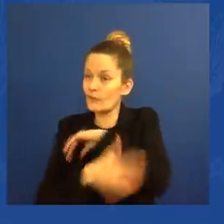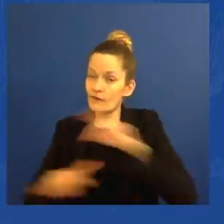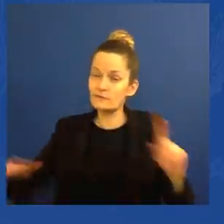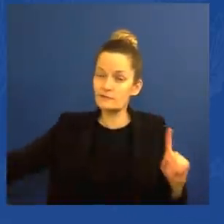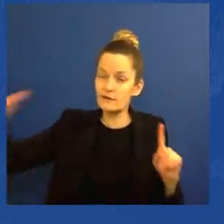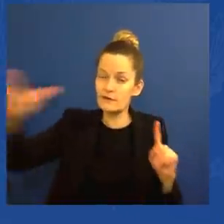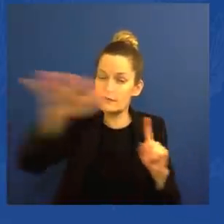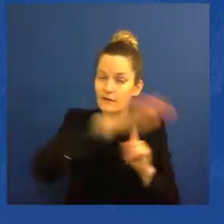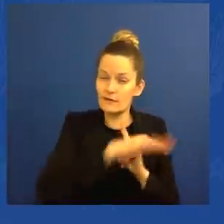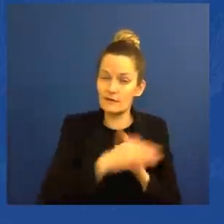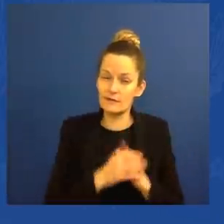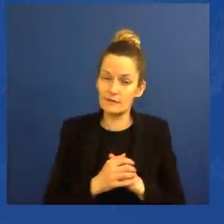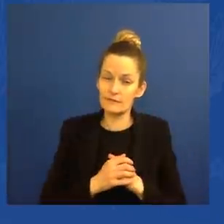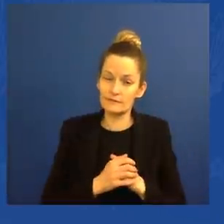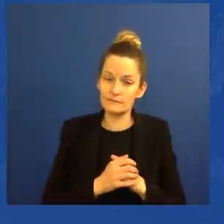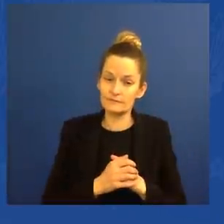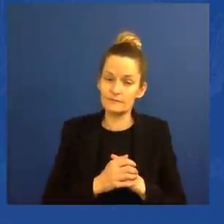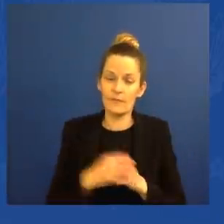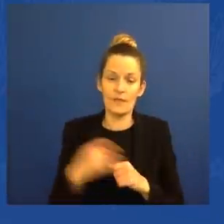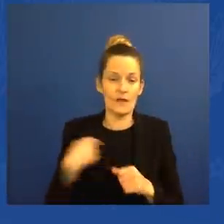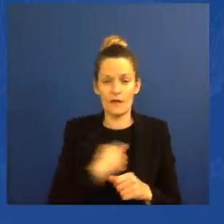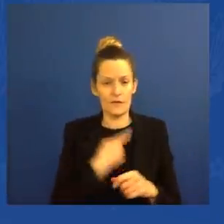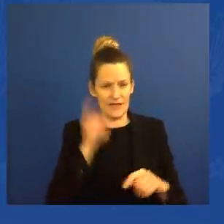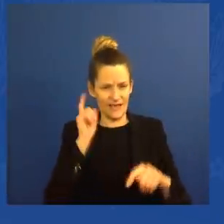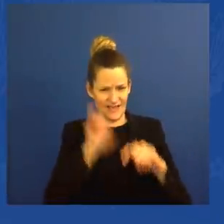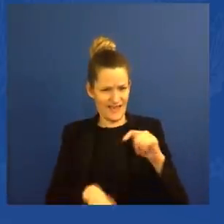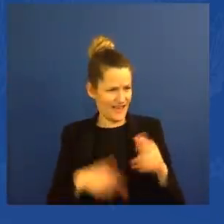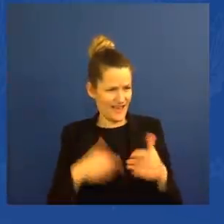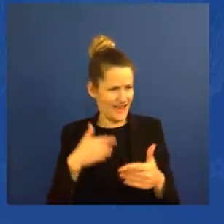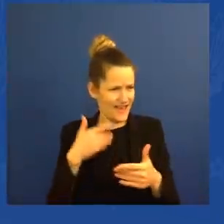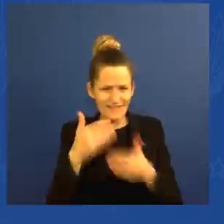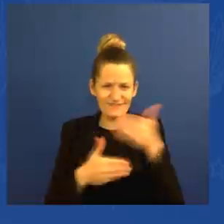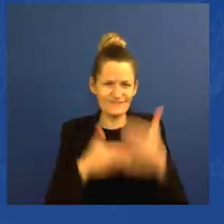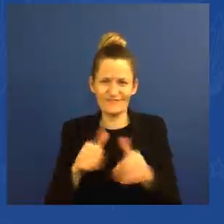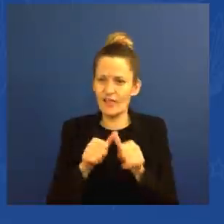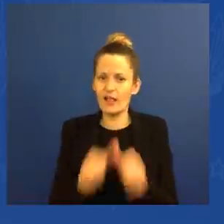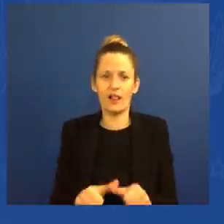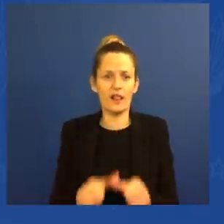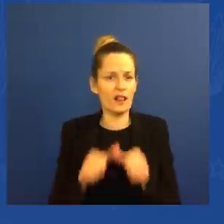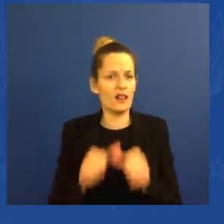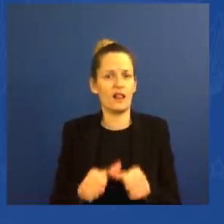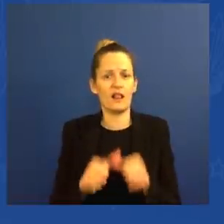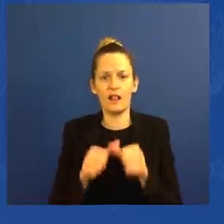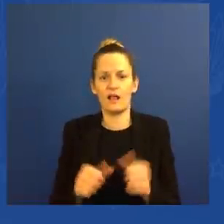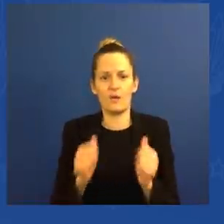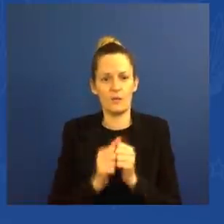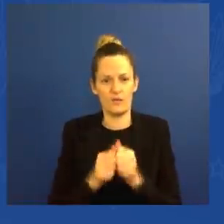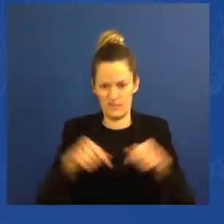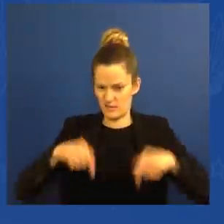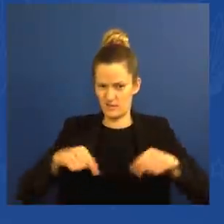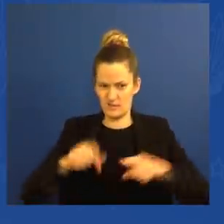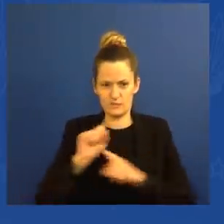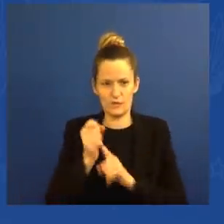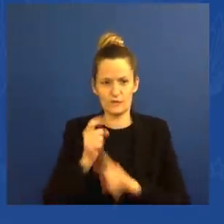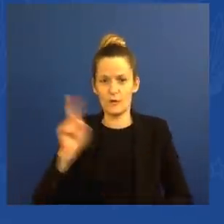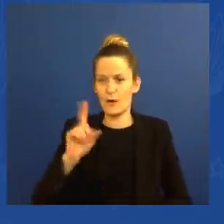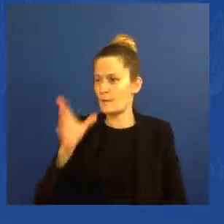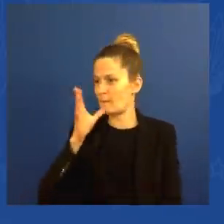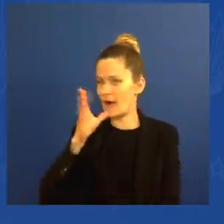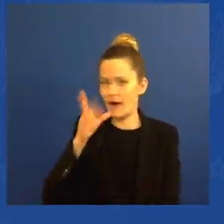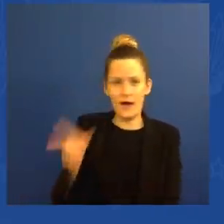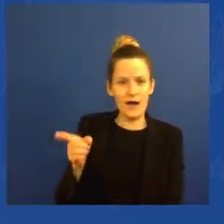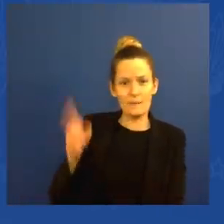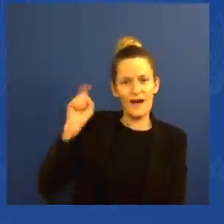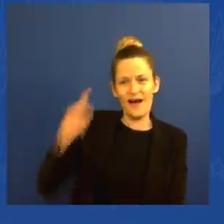their homework over the internet. This is the United States of America, for God's sake. And folks, the